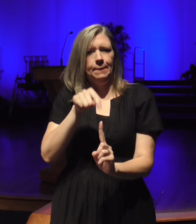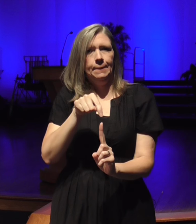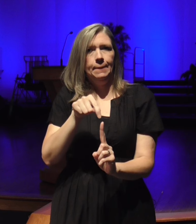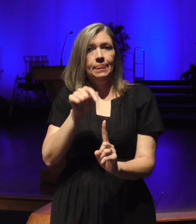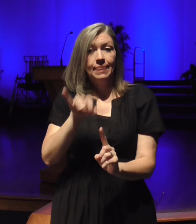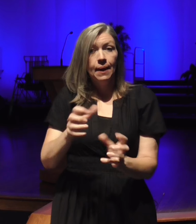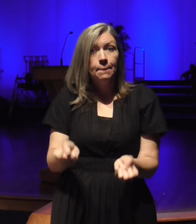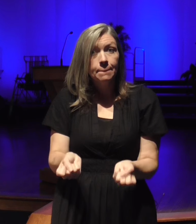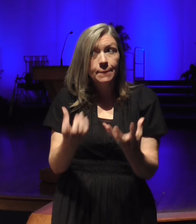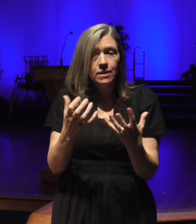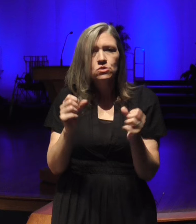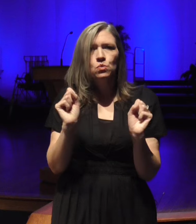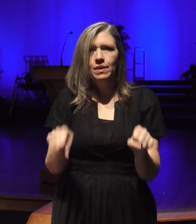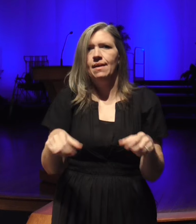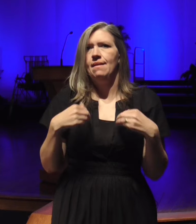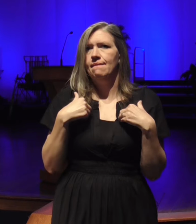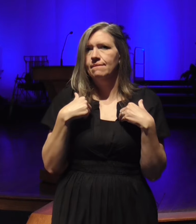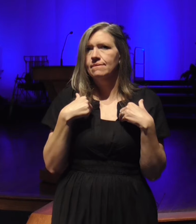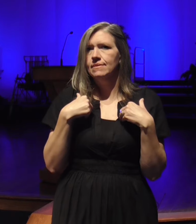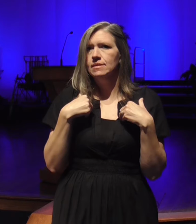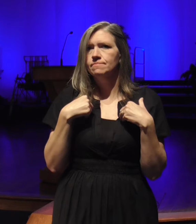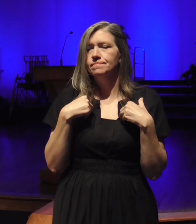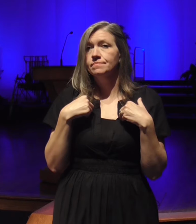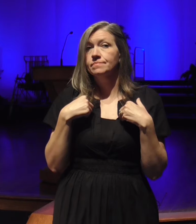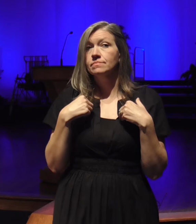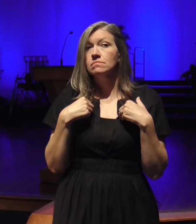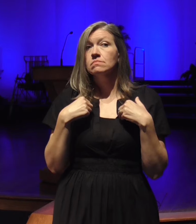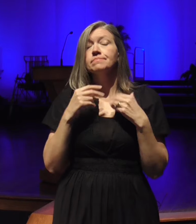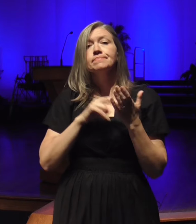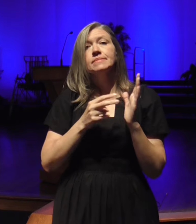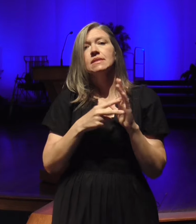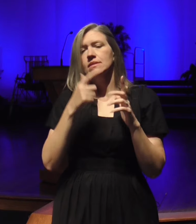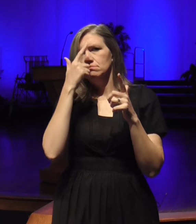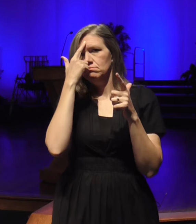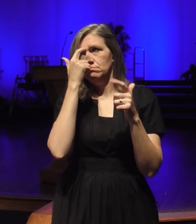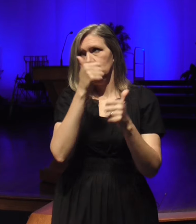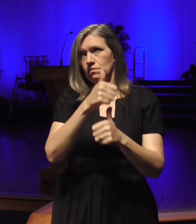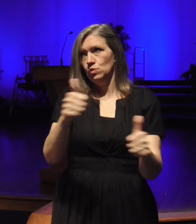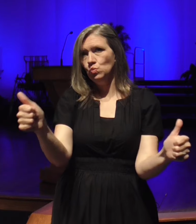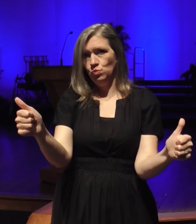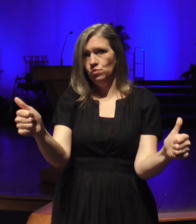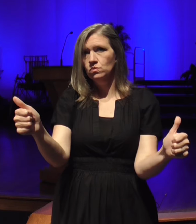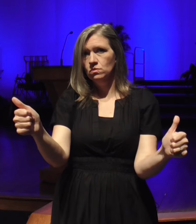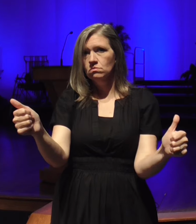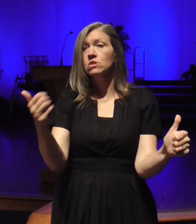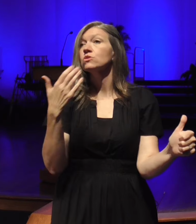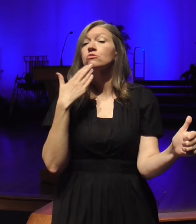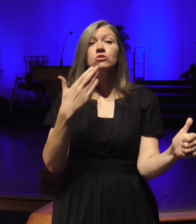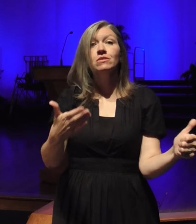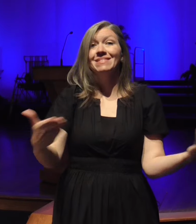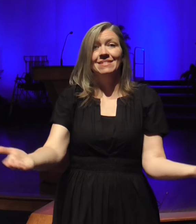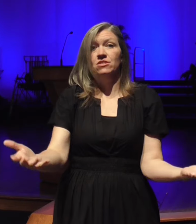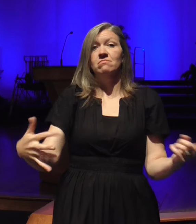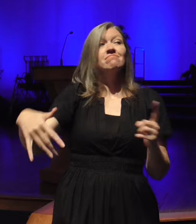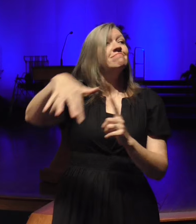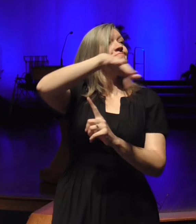longer repudiated by our own denials? Whatever that is, that much we can